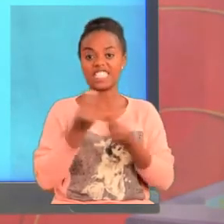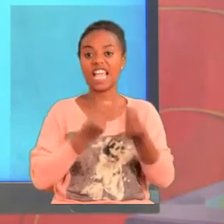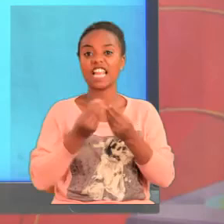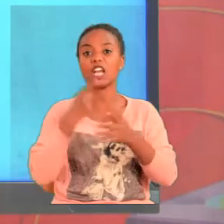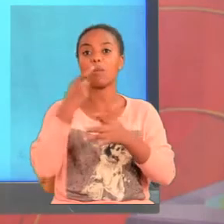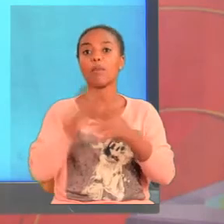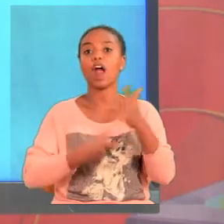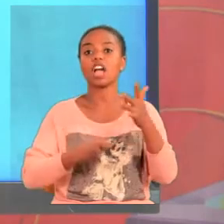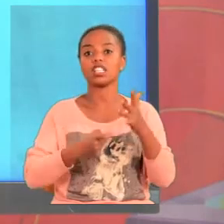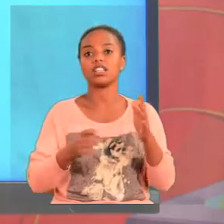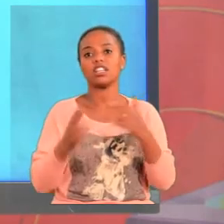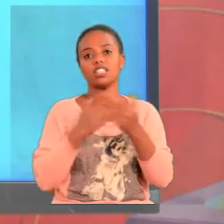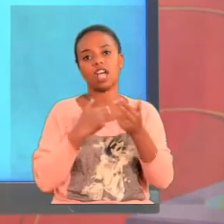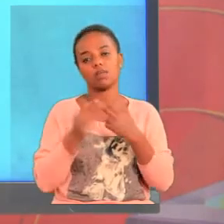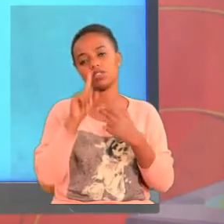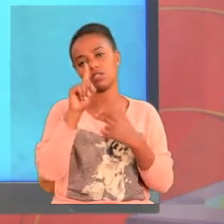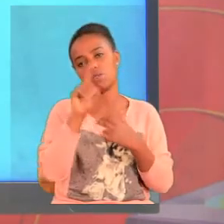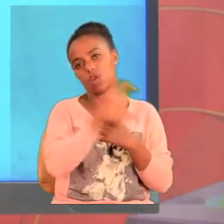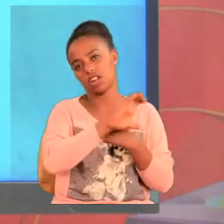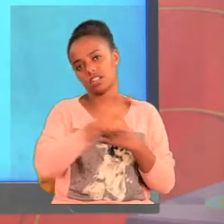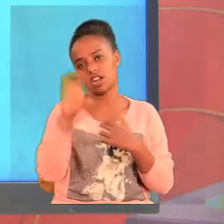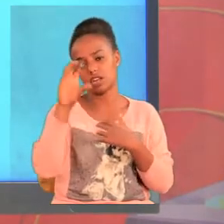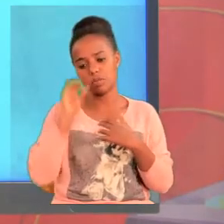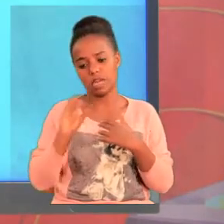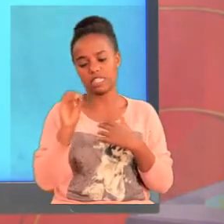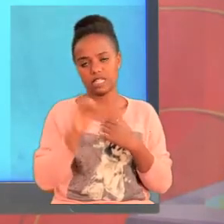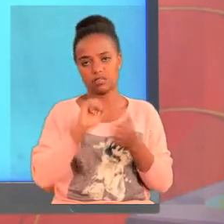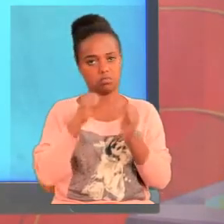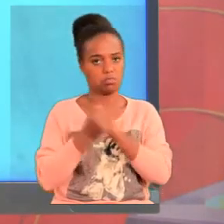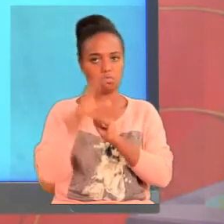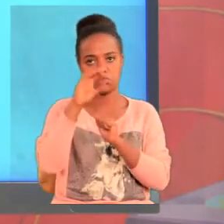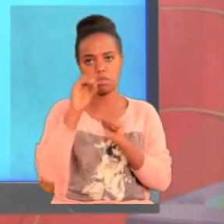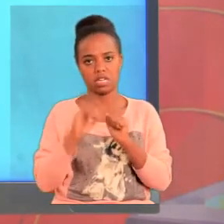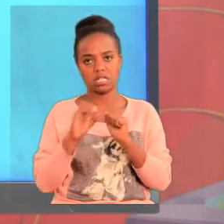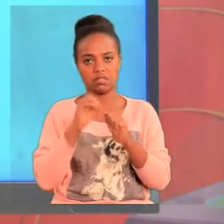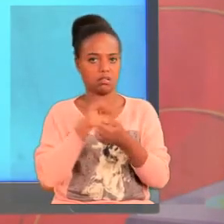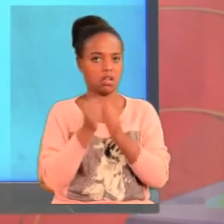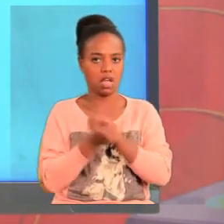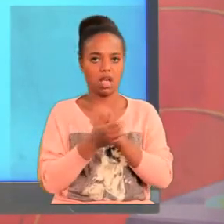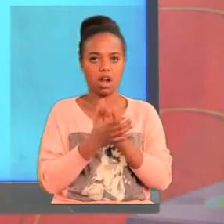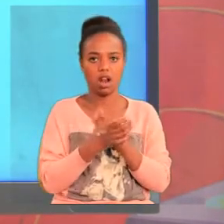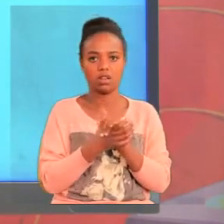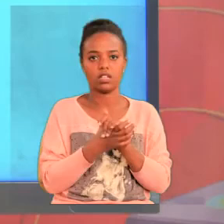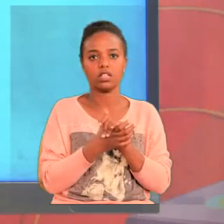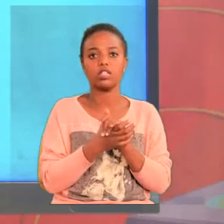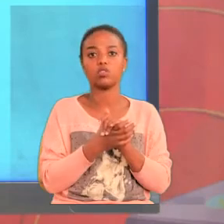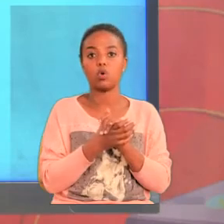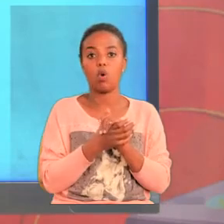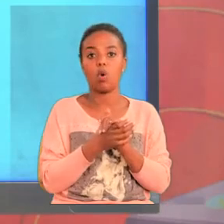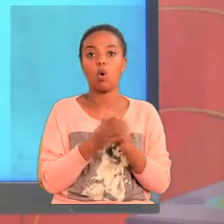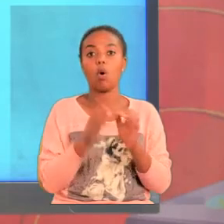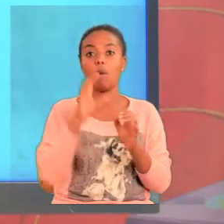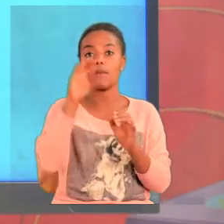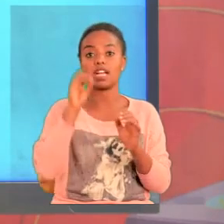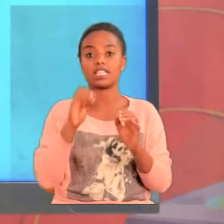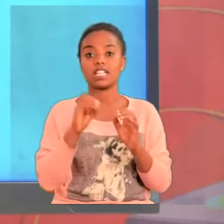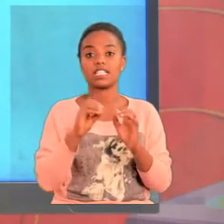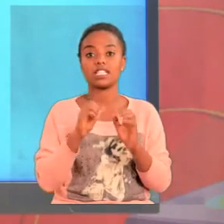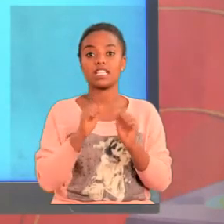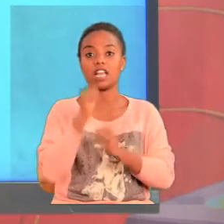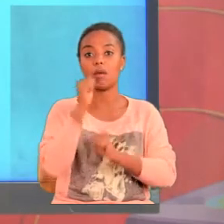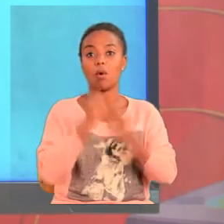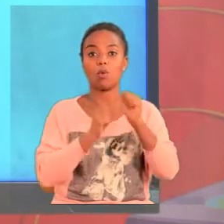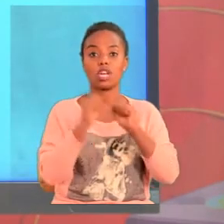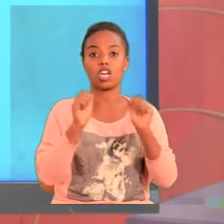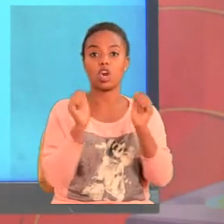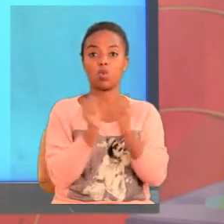by 100% to convert into percent. In addition to this, if you are asked to calculate markup percent with respect to